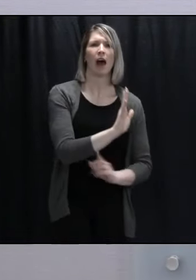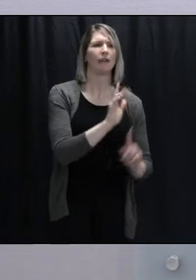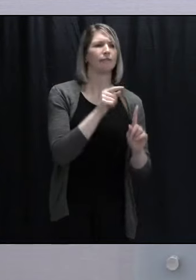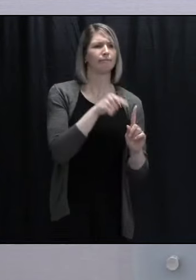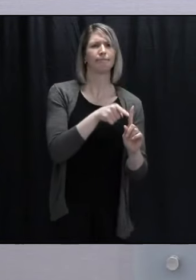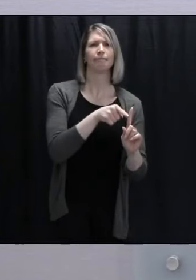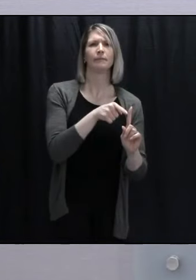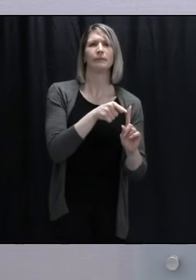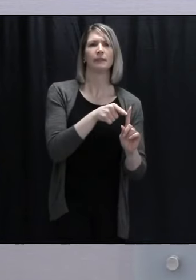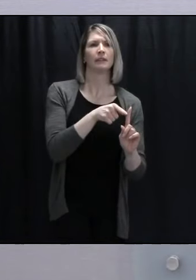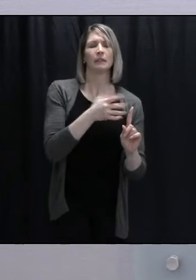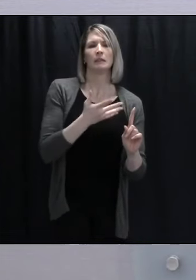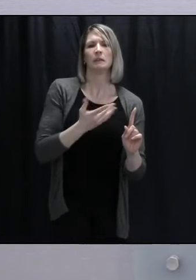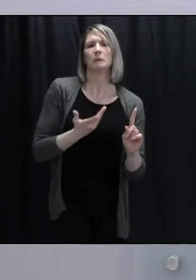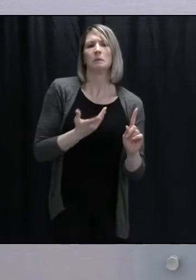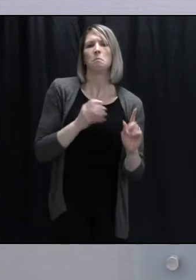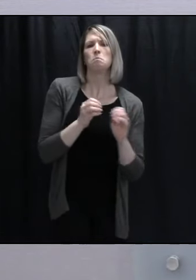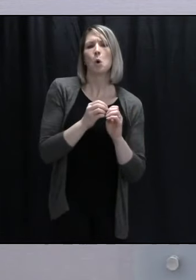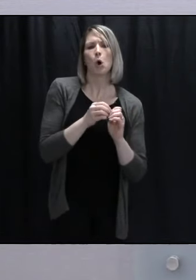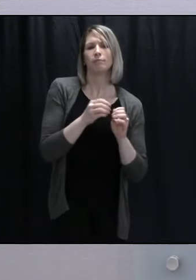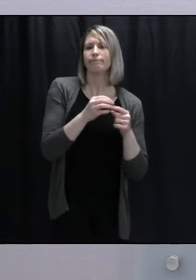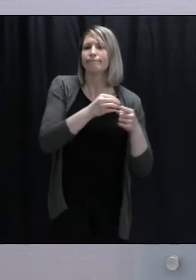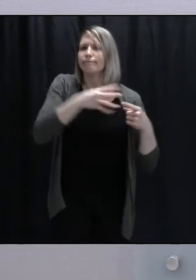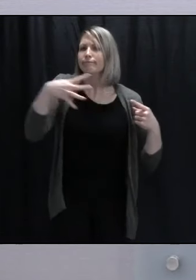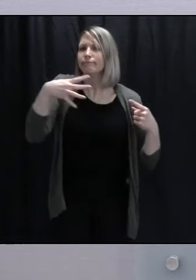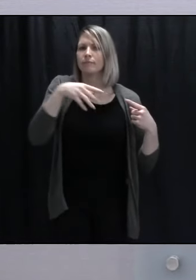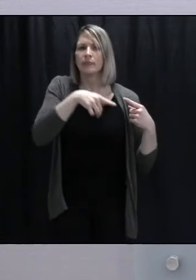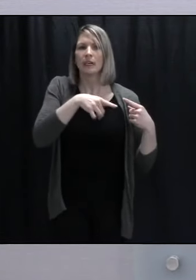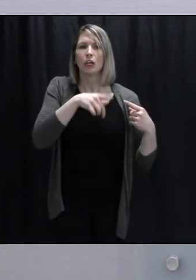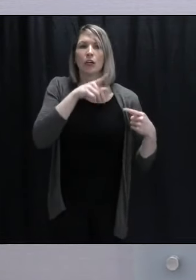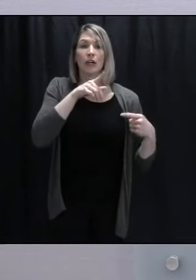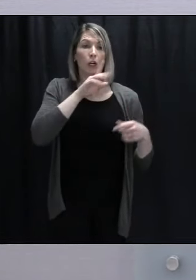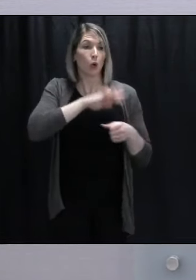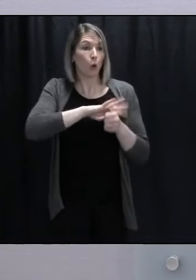differ when you have cases confirmed that are so young?